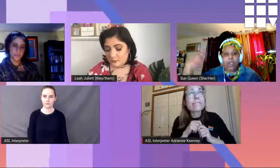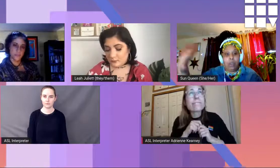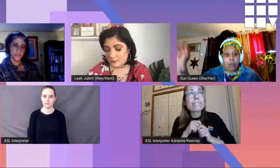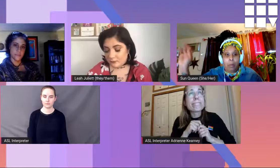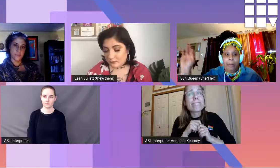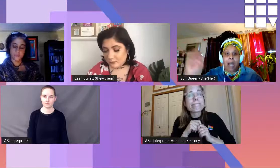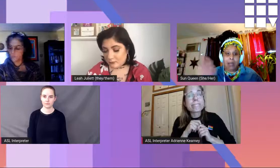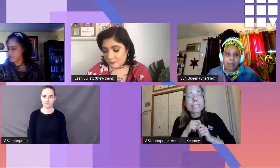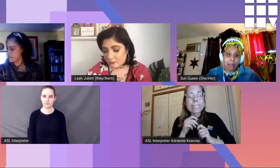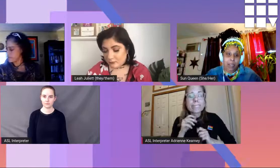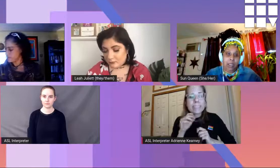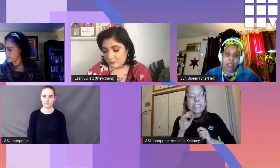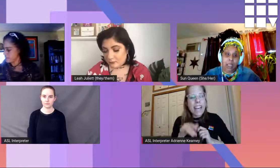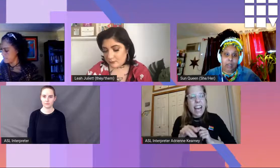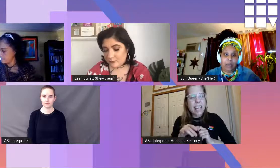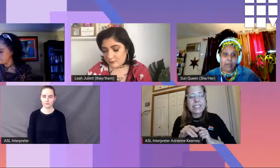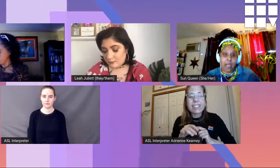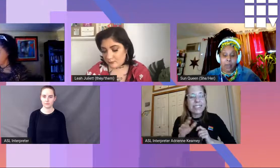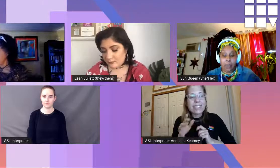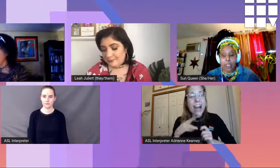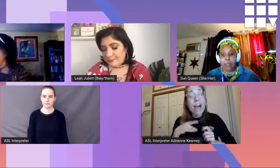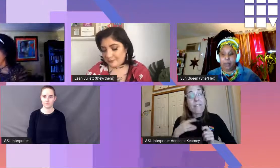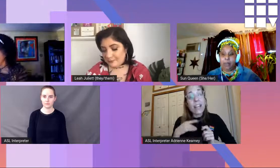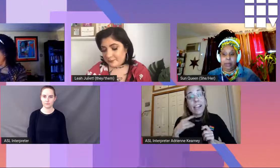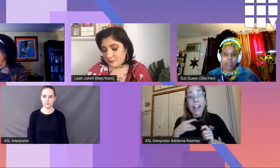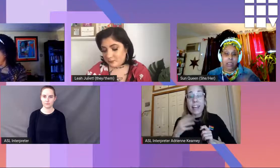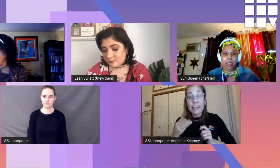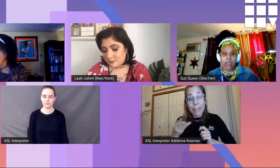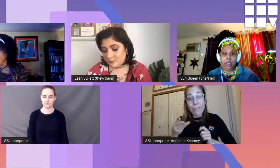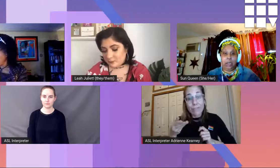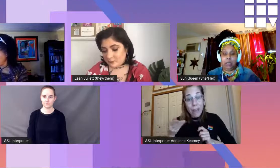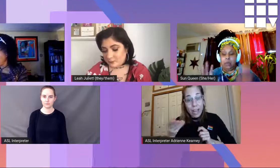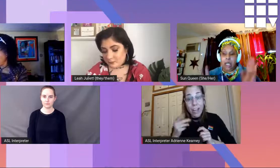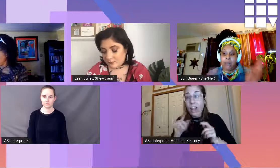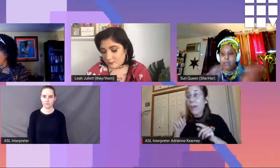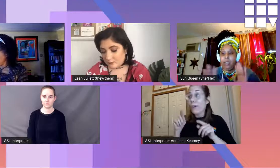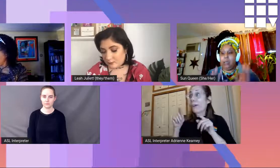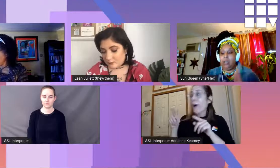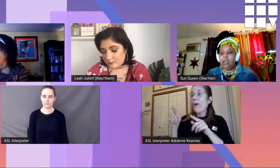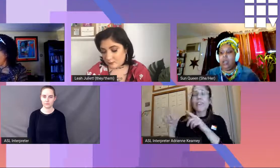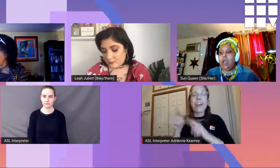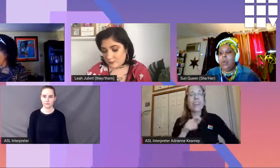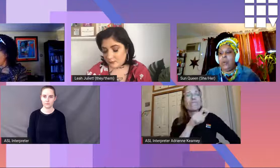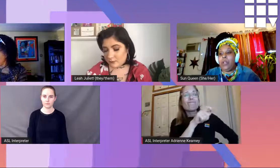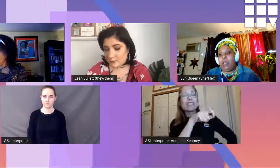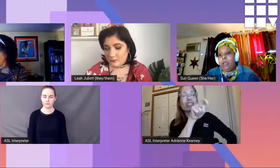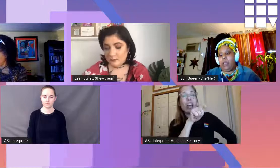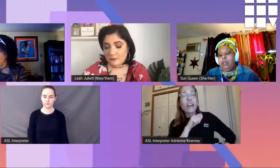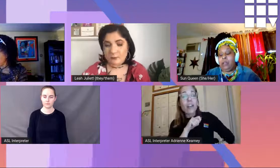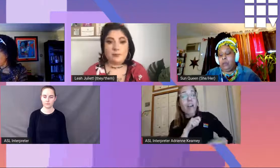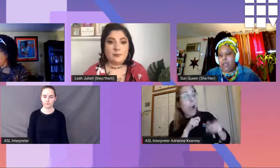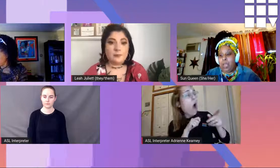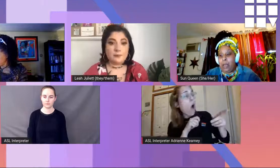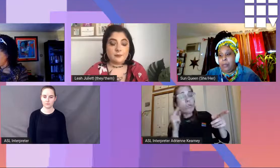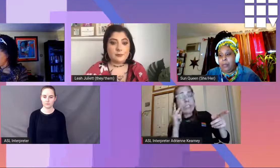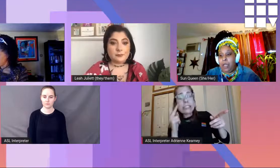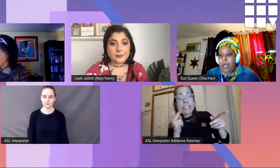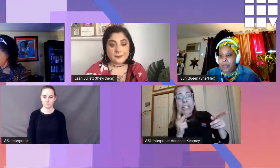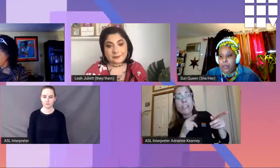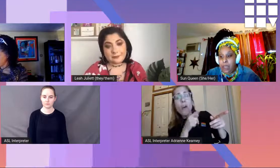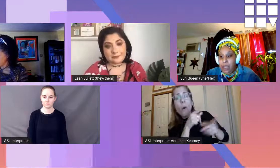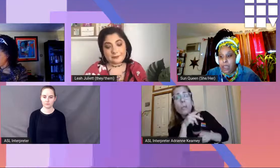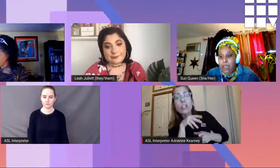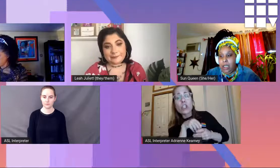another, box being checked off. Hey, we implemented, a little conference or workshop